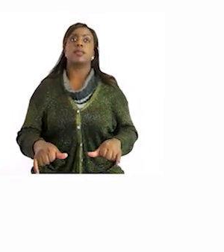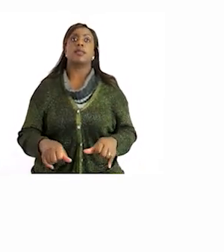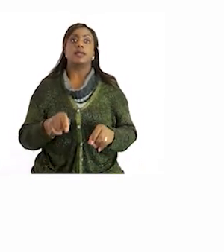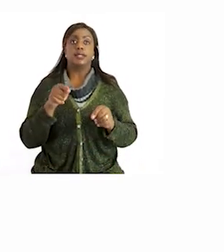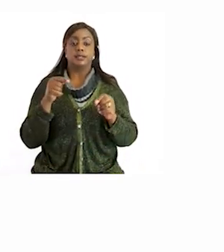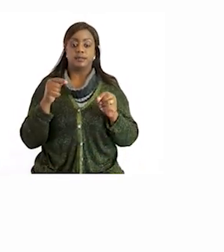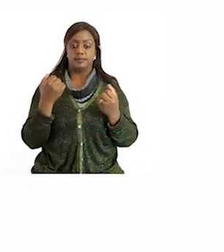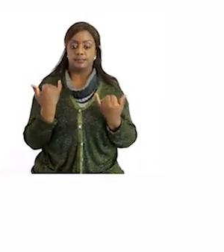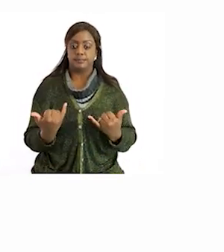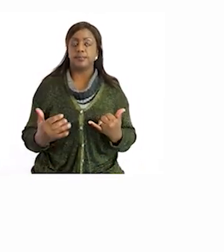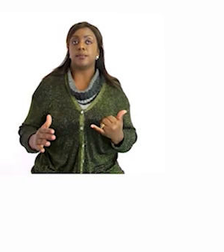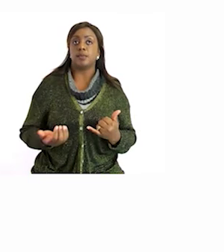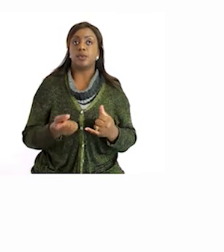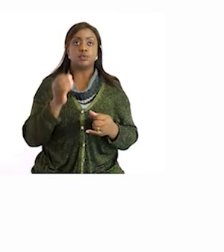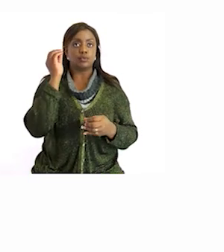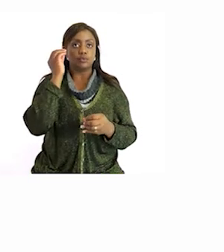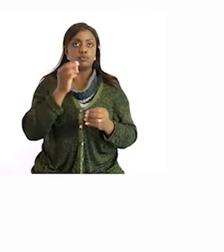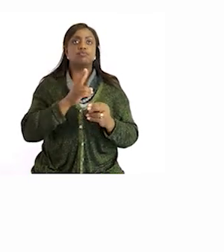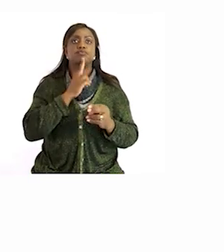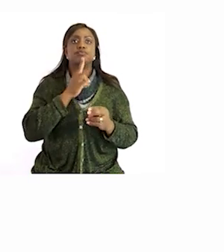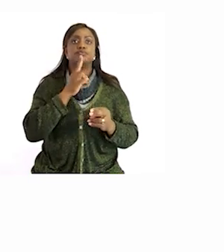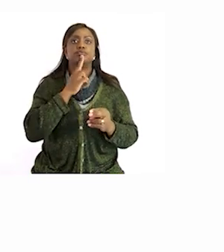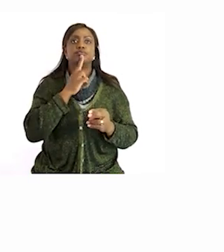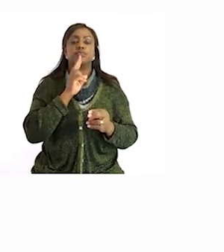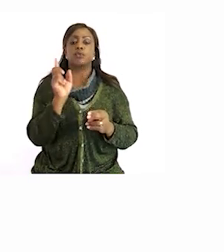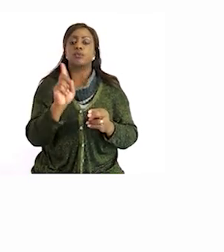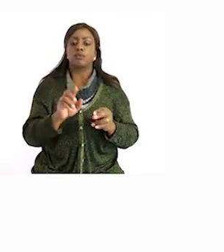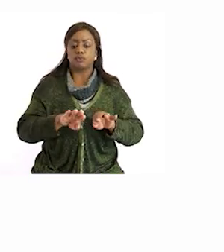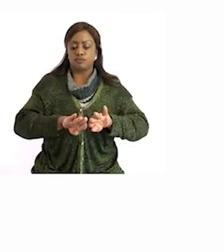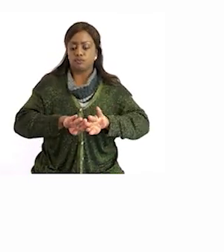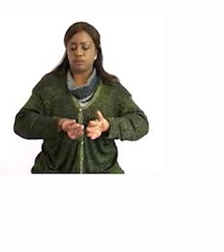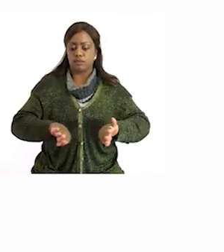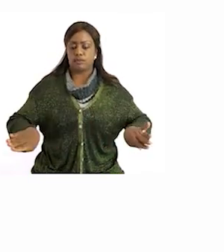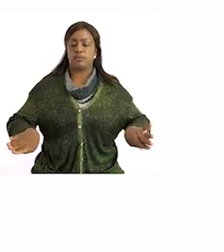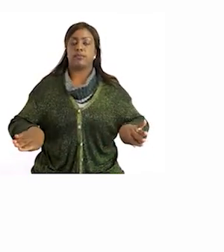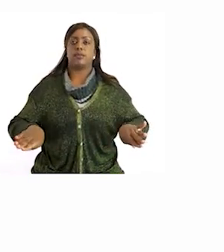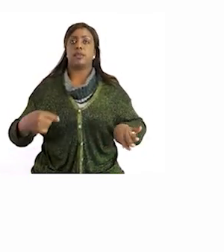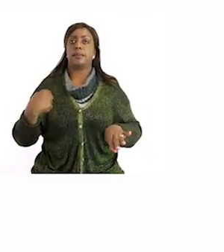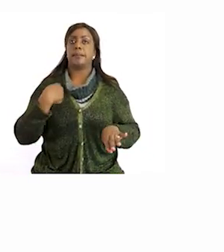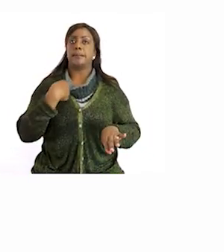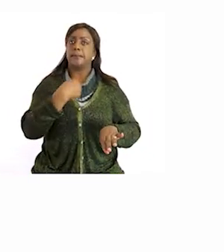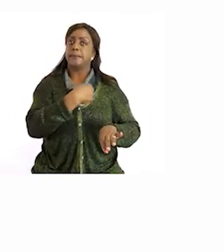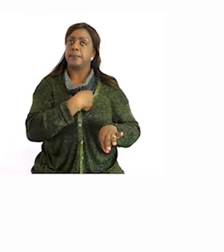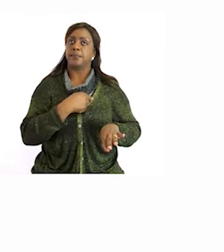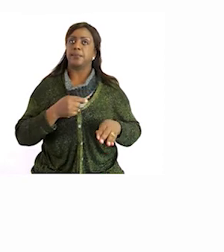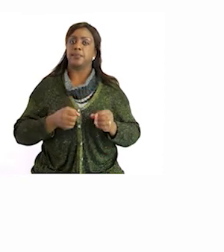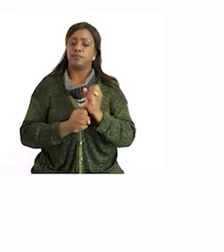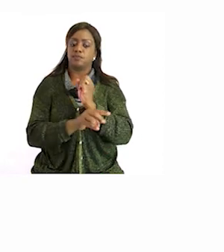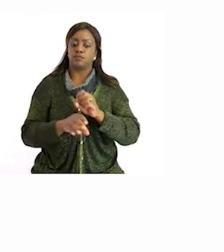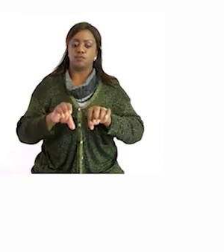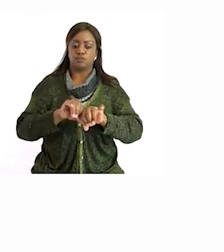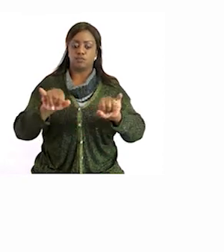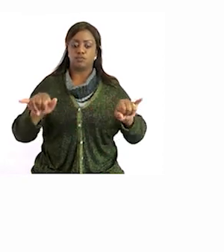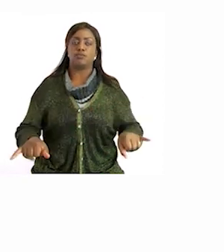this activity. The first thing you need to do is study the diagrams that are provided for you. And once you have